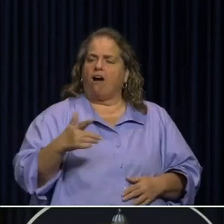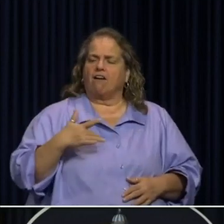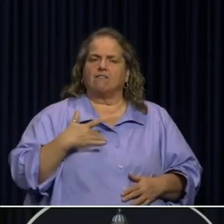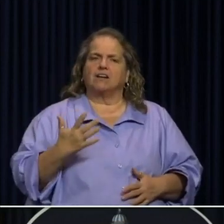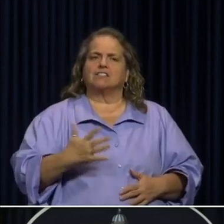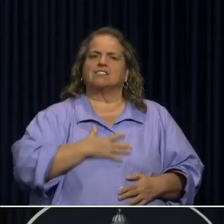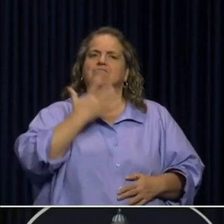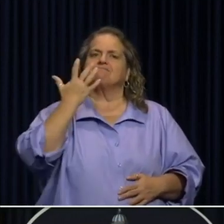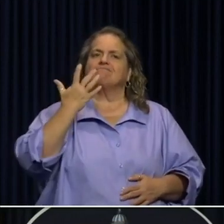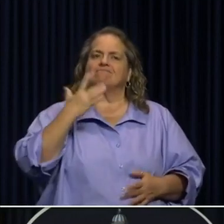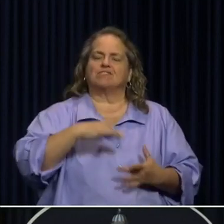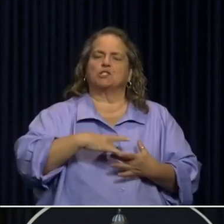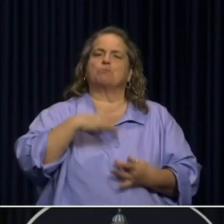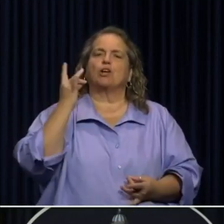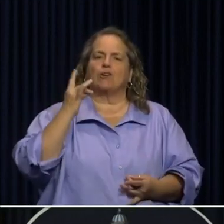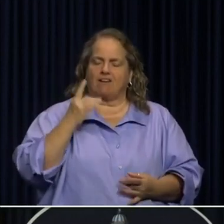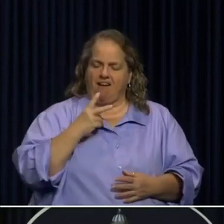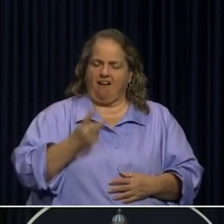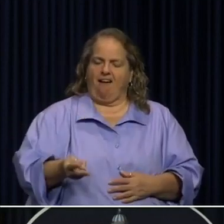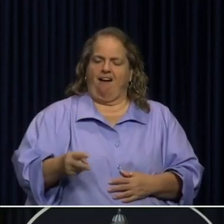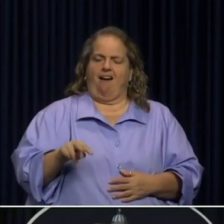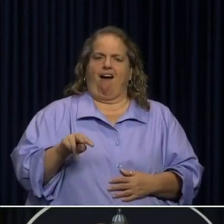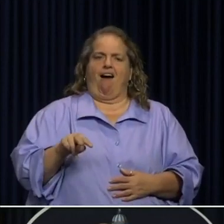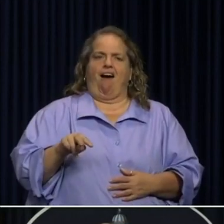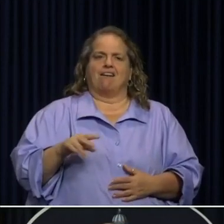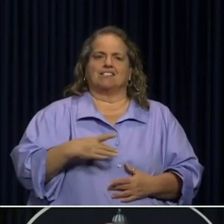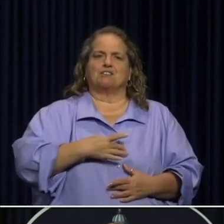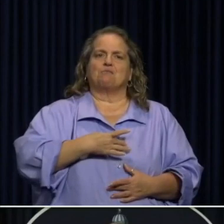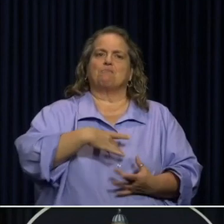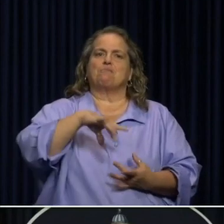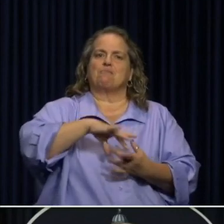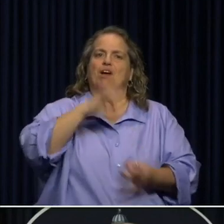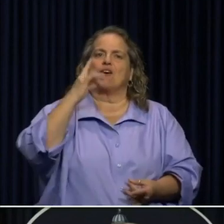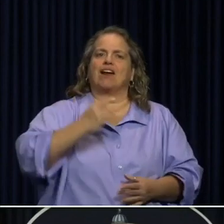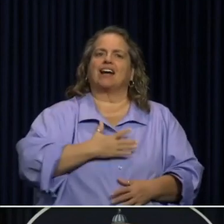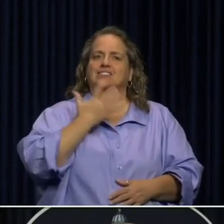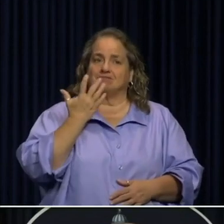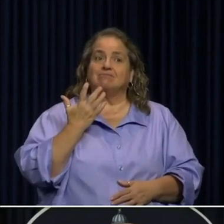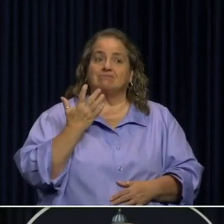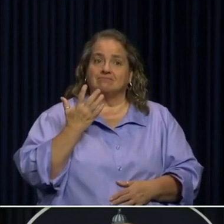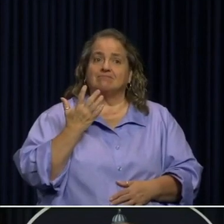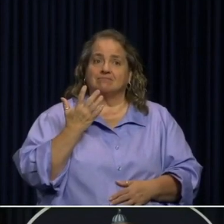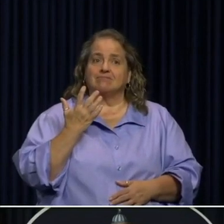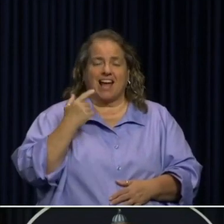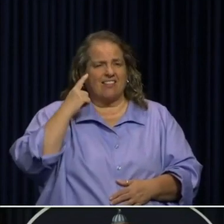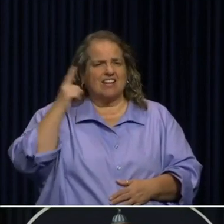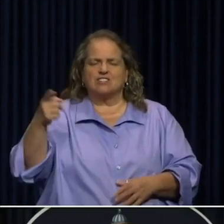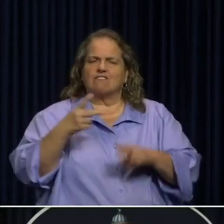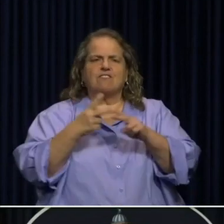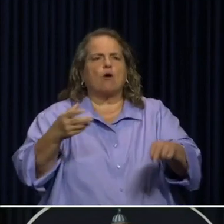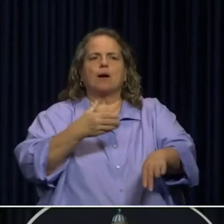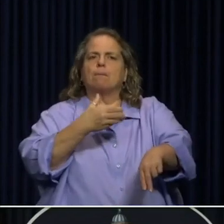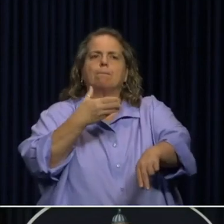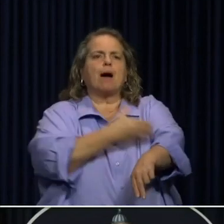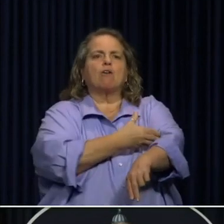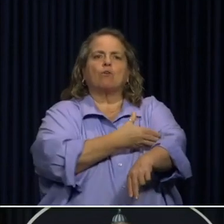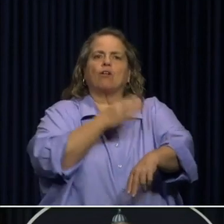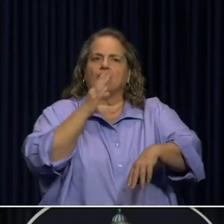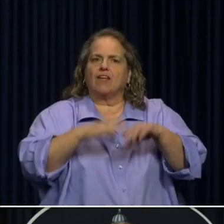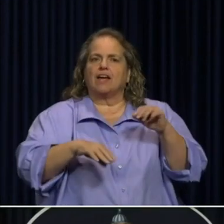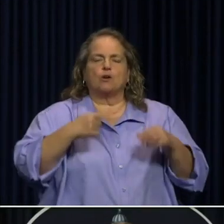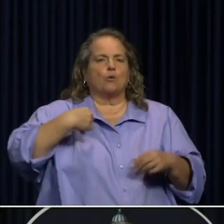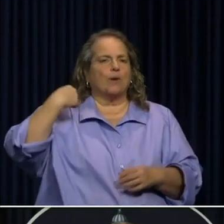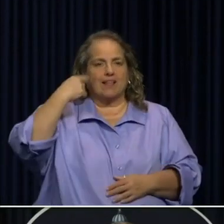in a time when anxiety is where it is and our spirits might be down, I think this is more powerful than we are giving